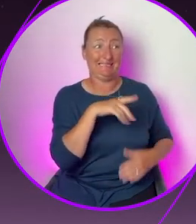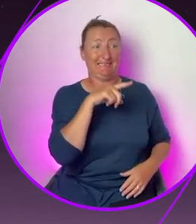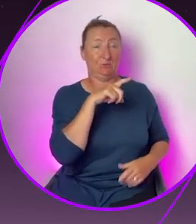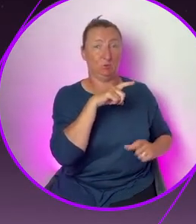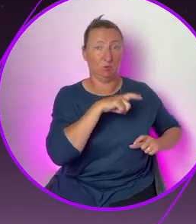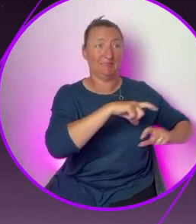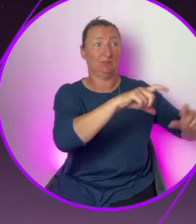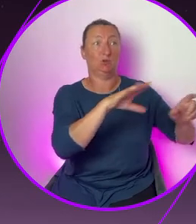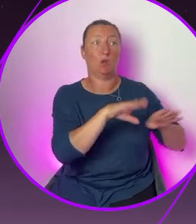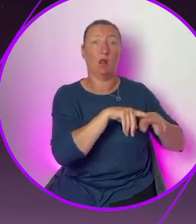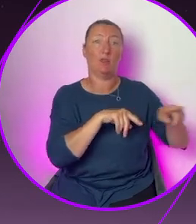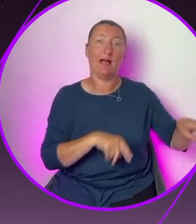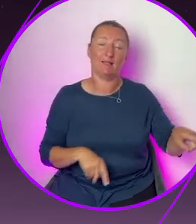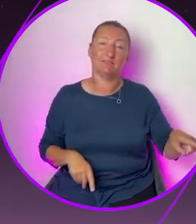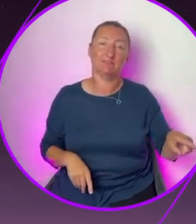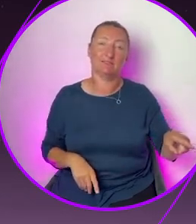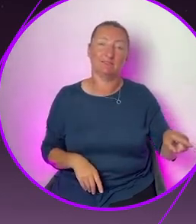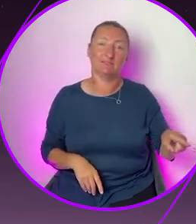sort of to be